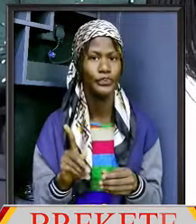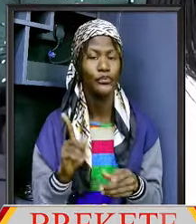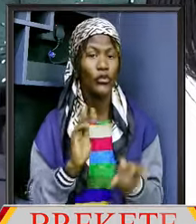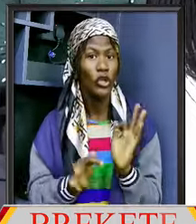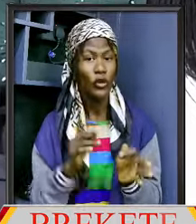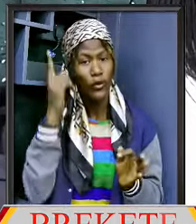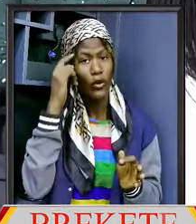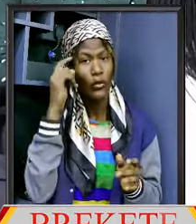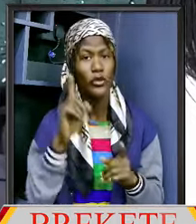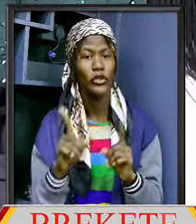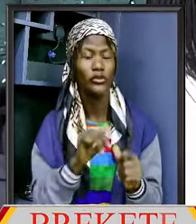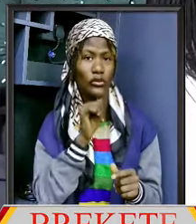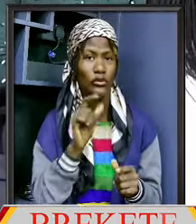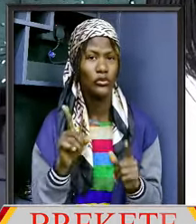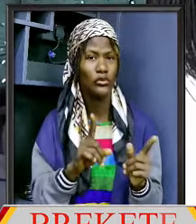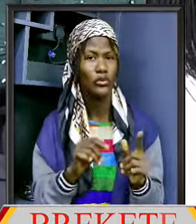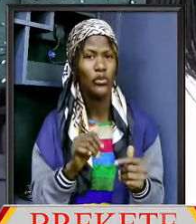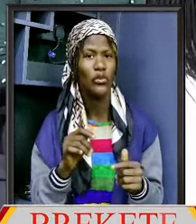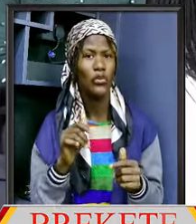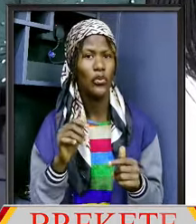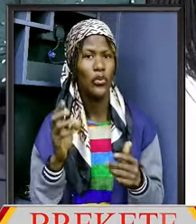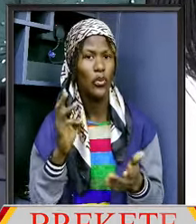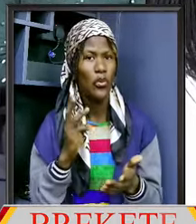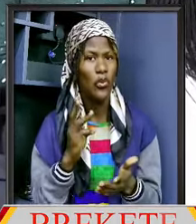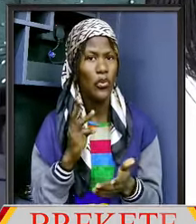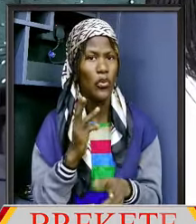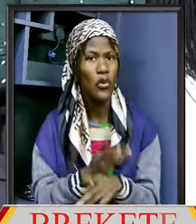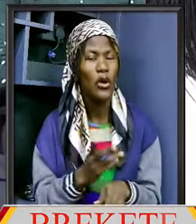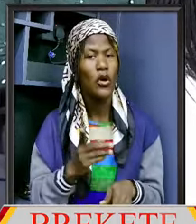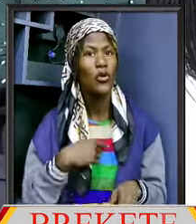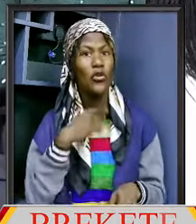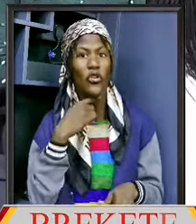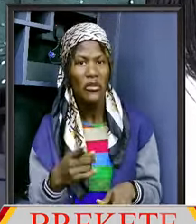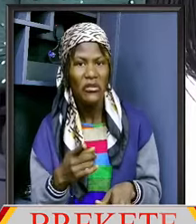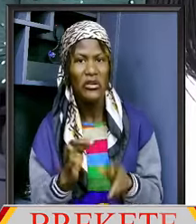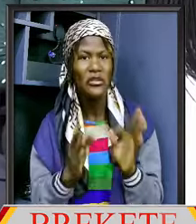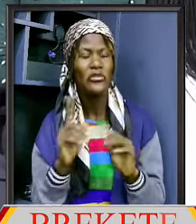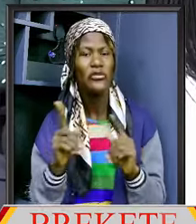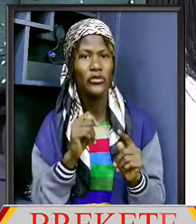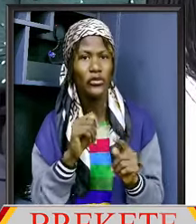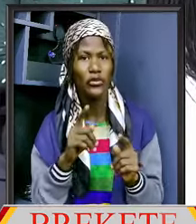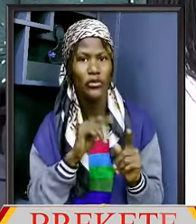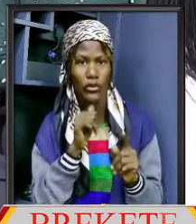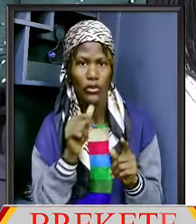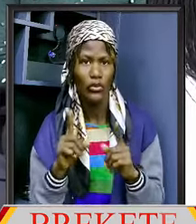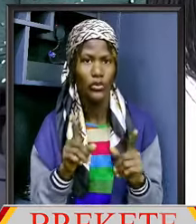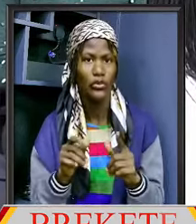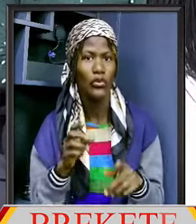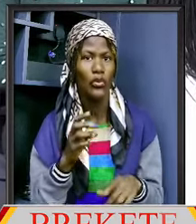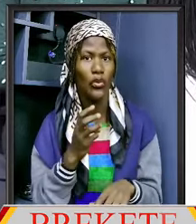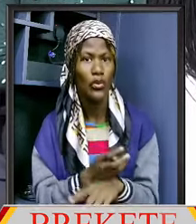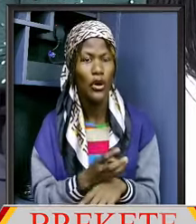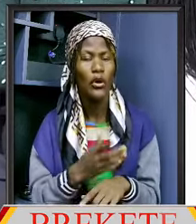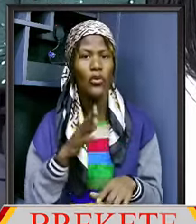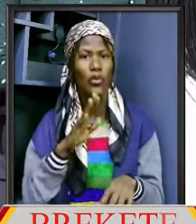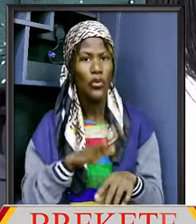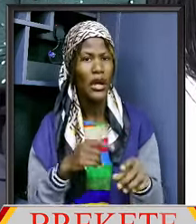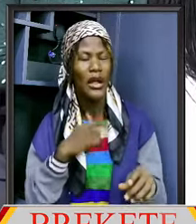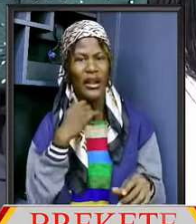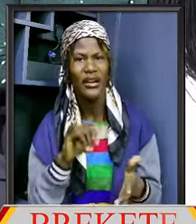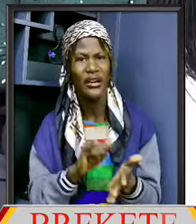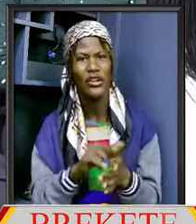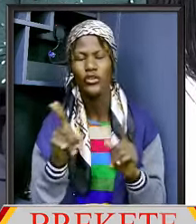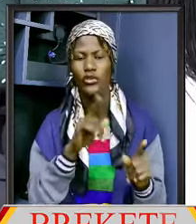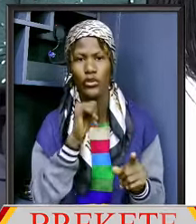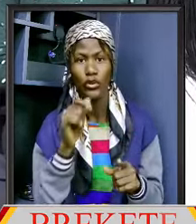well. If them man no do well, we go call them by the side, say, you no do well. If you no do well, see what go